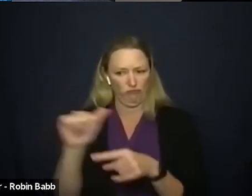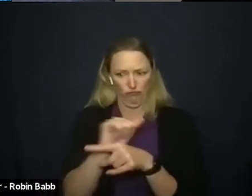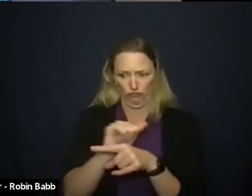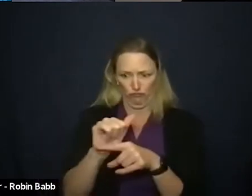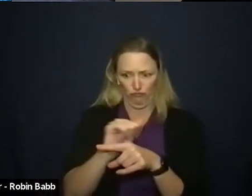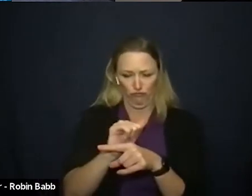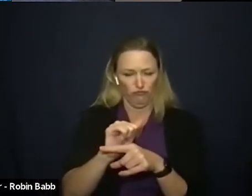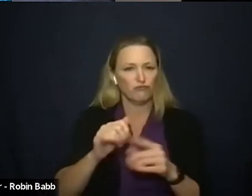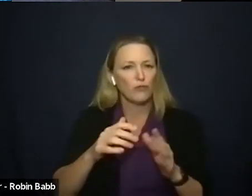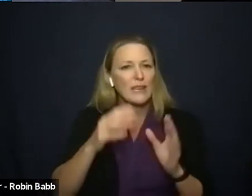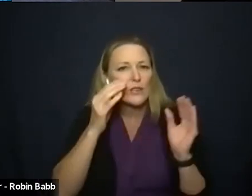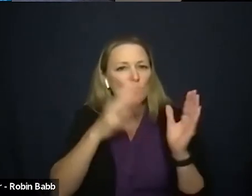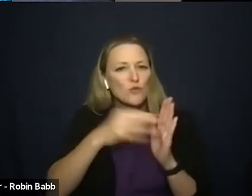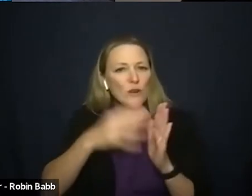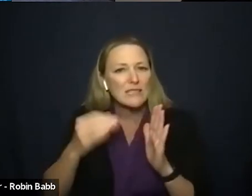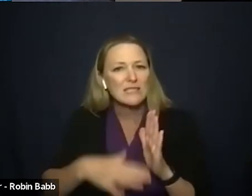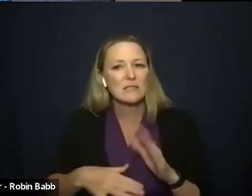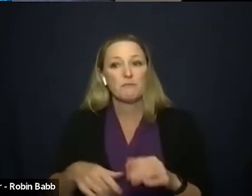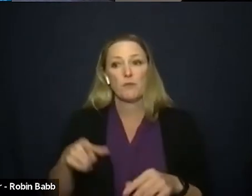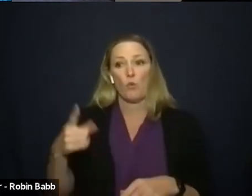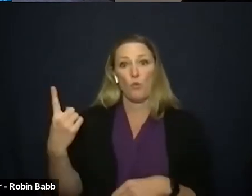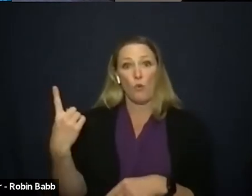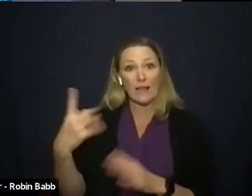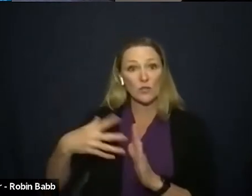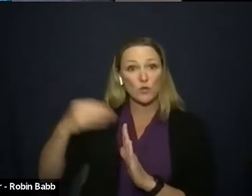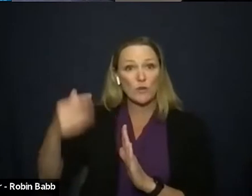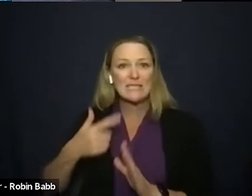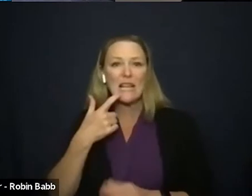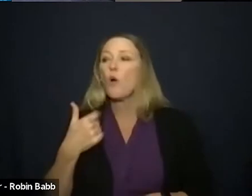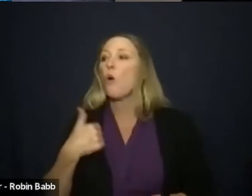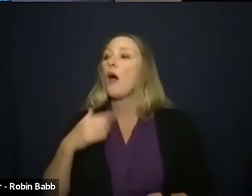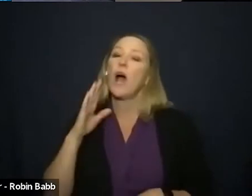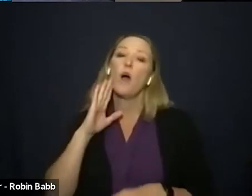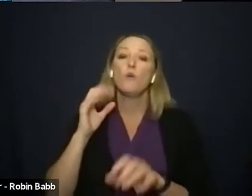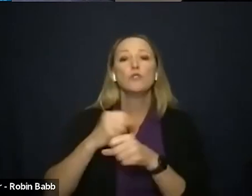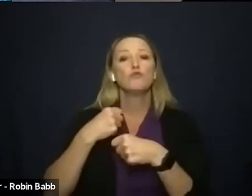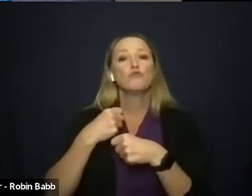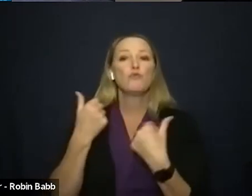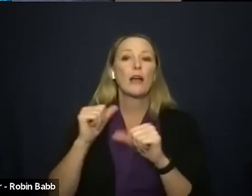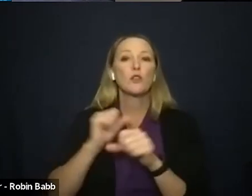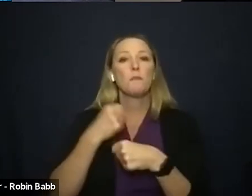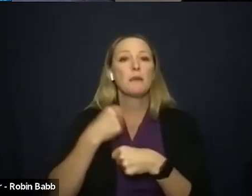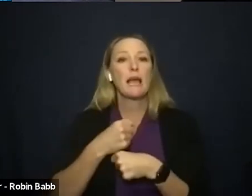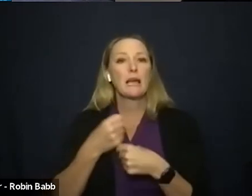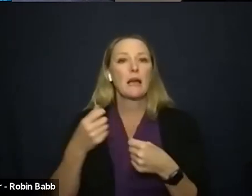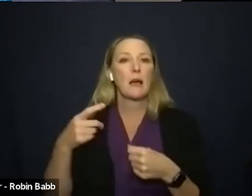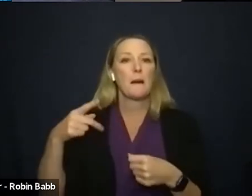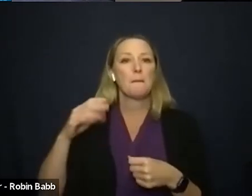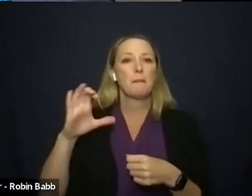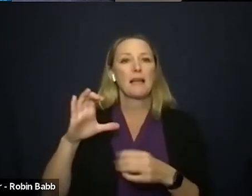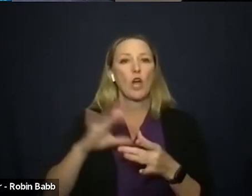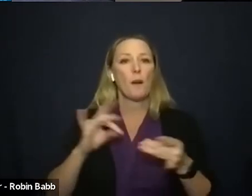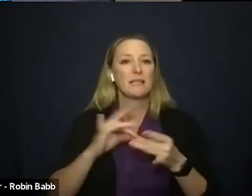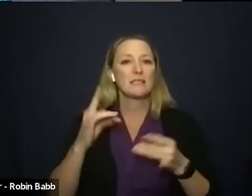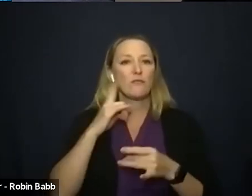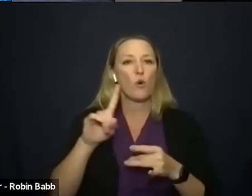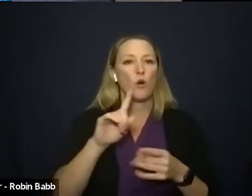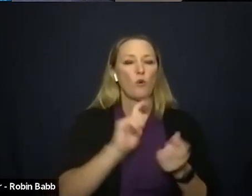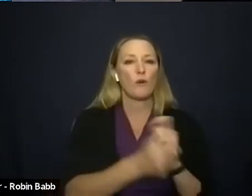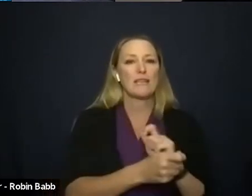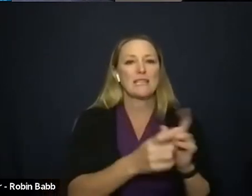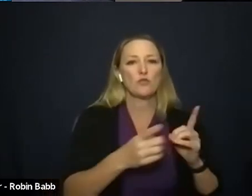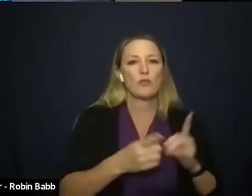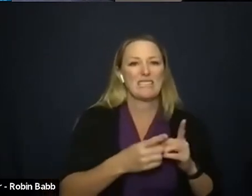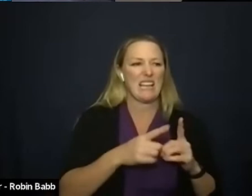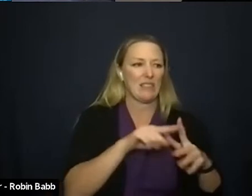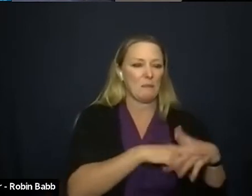america referenced the fact that she would try to schedule the public comments for redistricting at the beginning of the meeting so that students